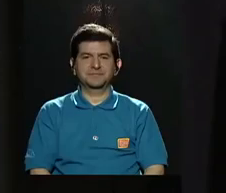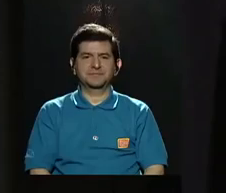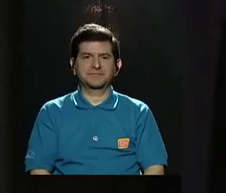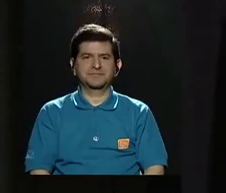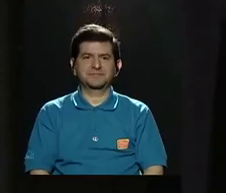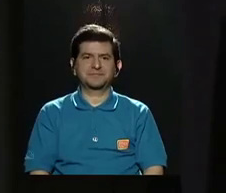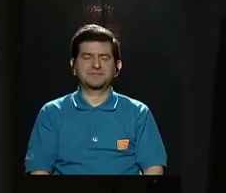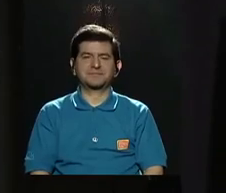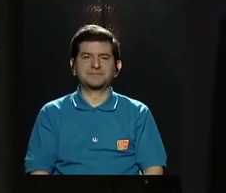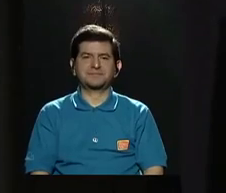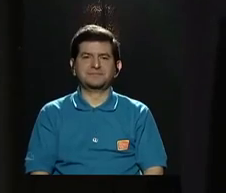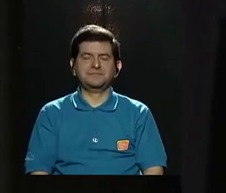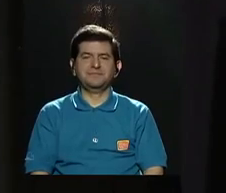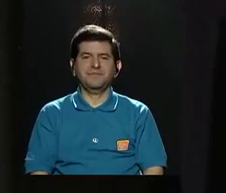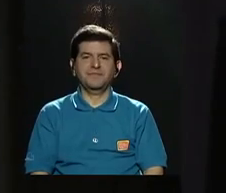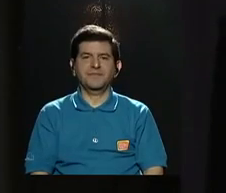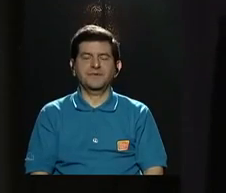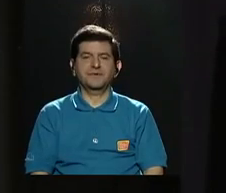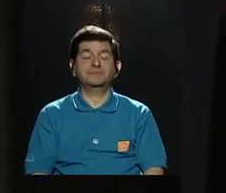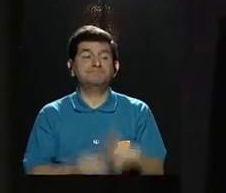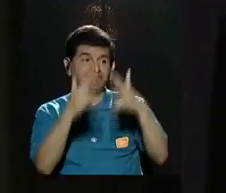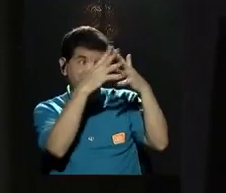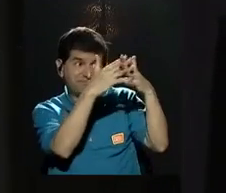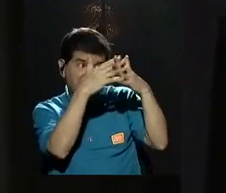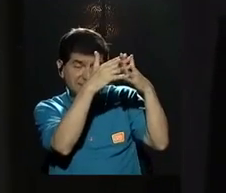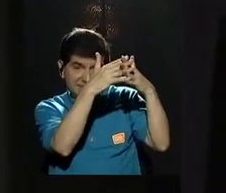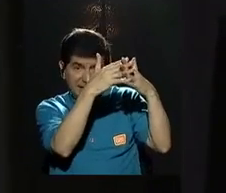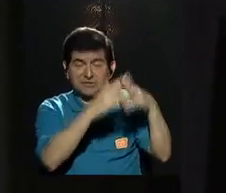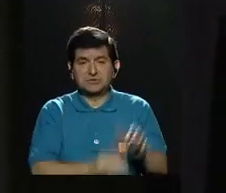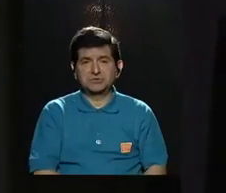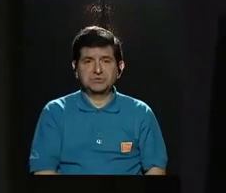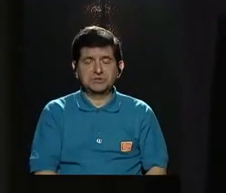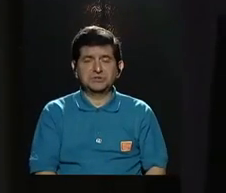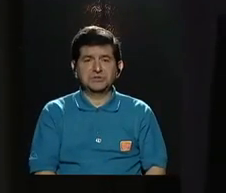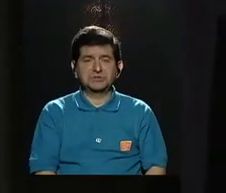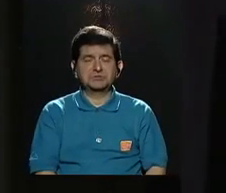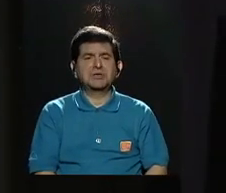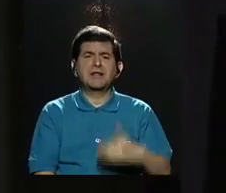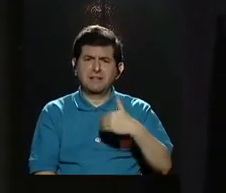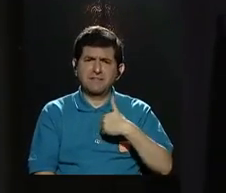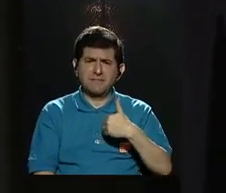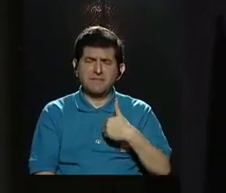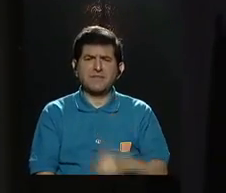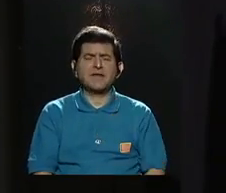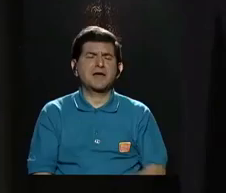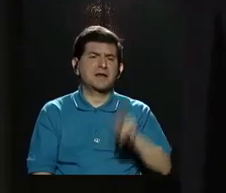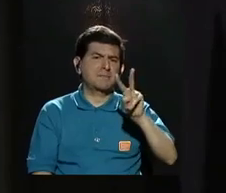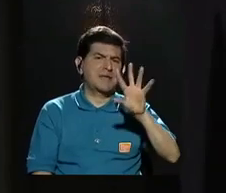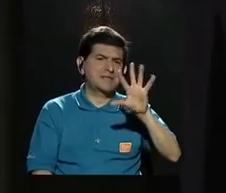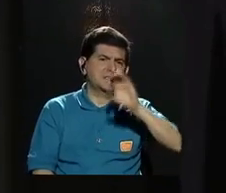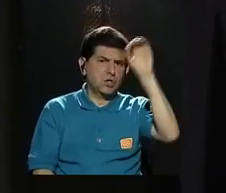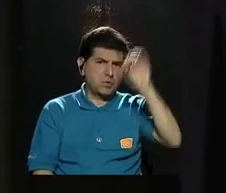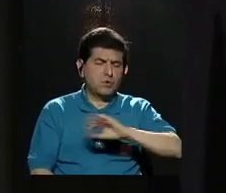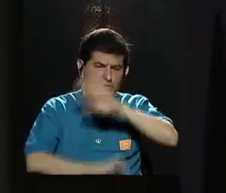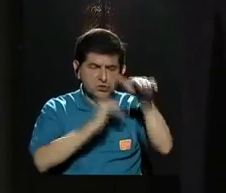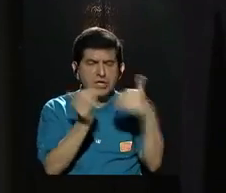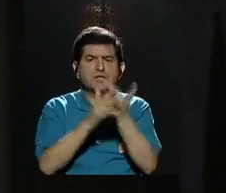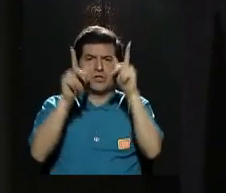The United States can claim 25% of all incarcerated people on the